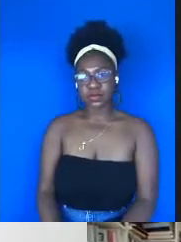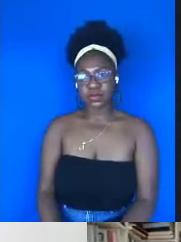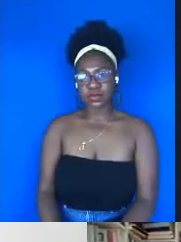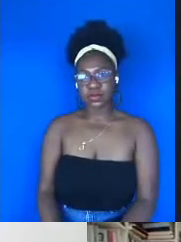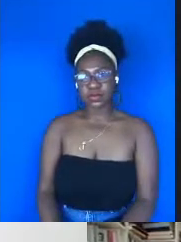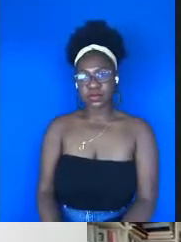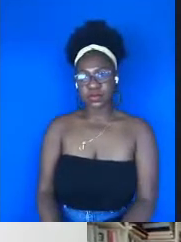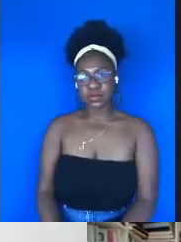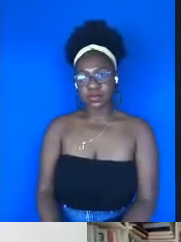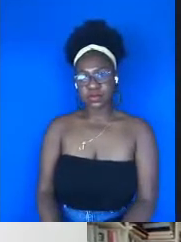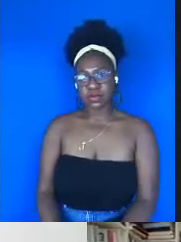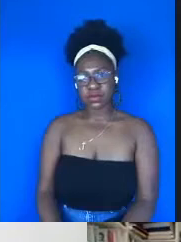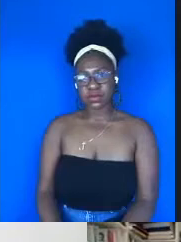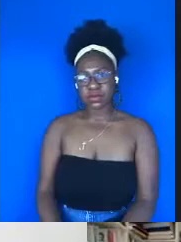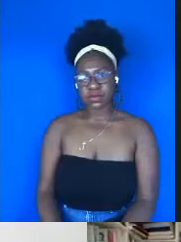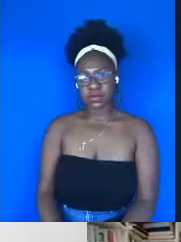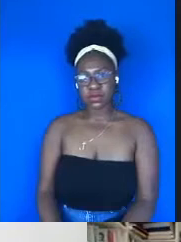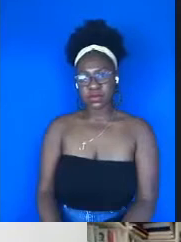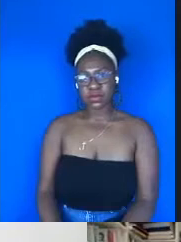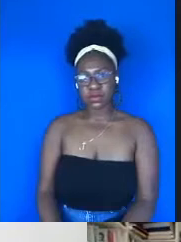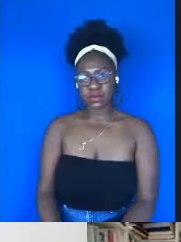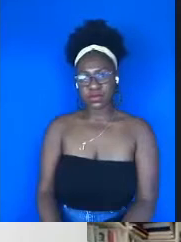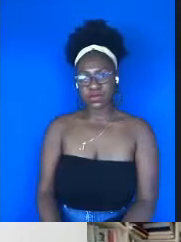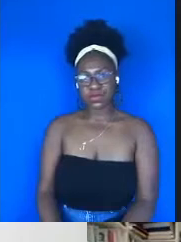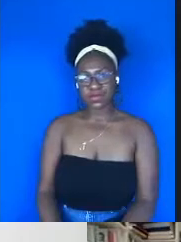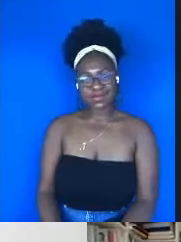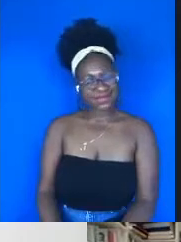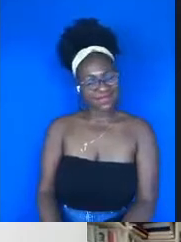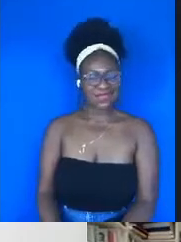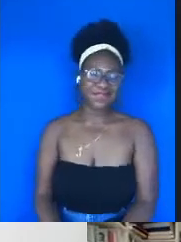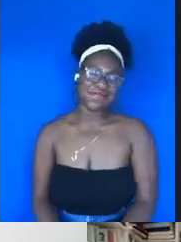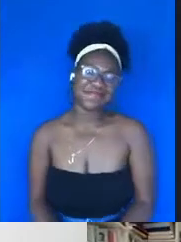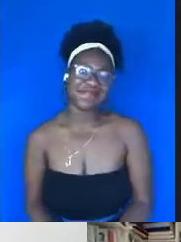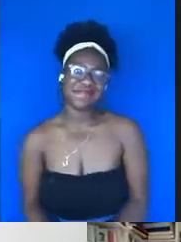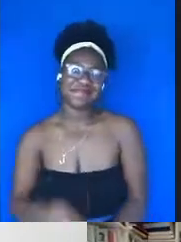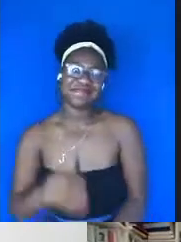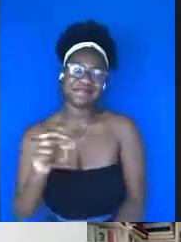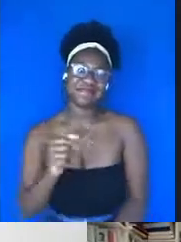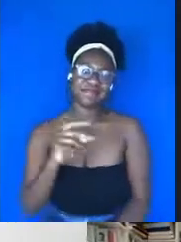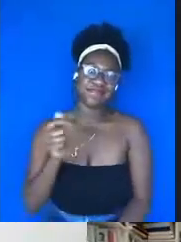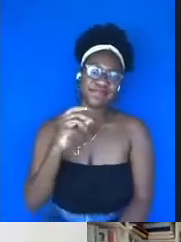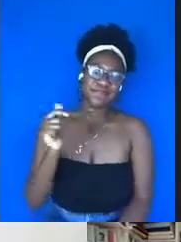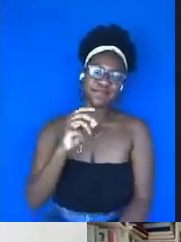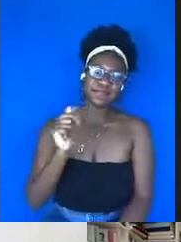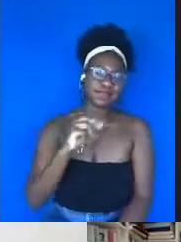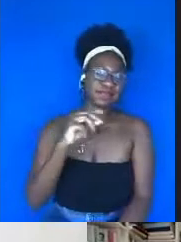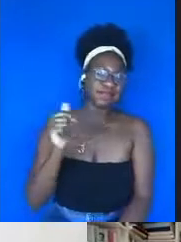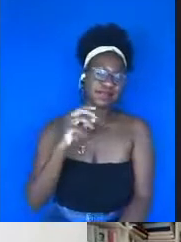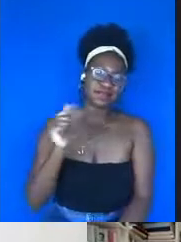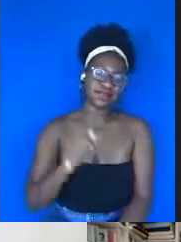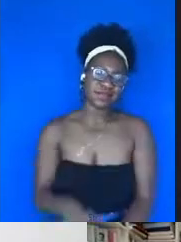don't have any right to do it. And I was like, well, right on, then that's why I should do it. Why should I stop myself from doing anything,